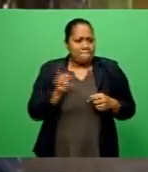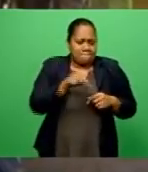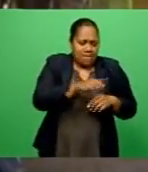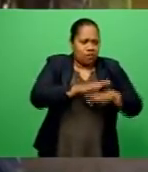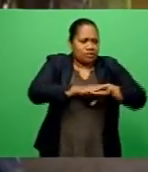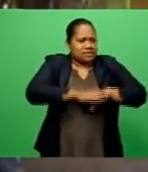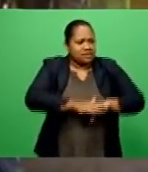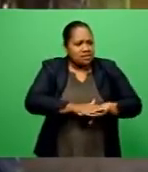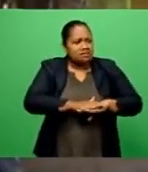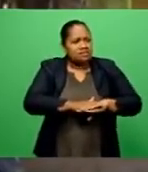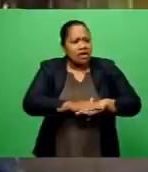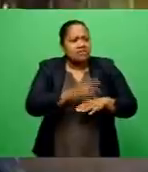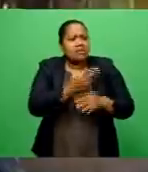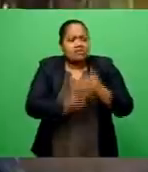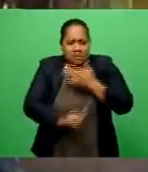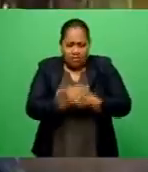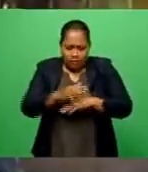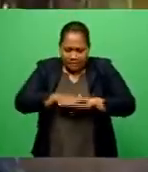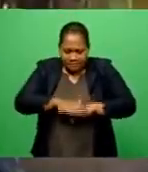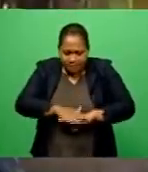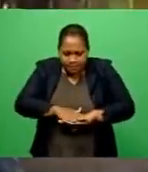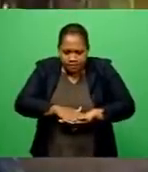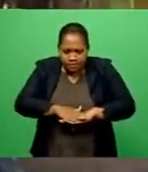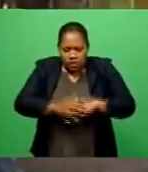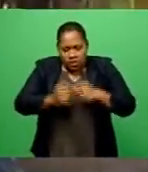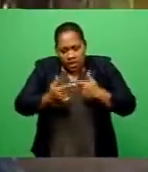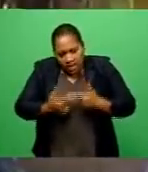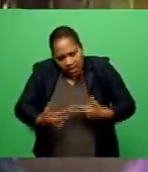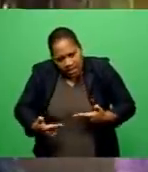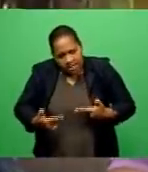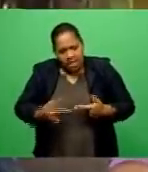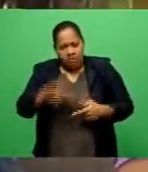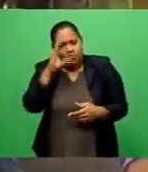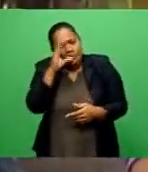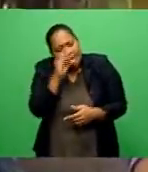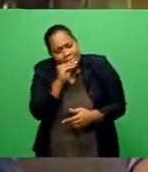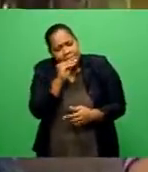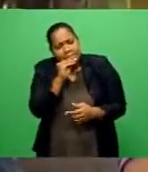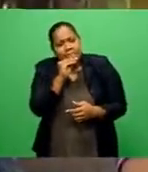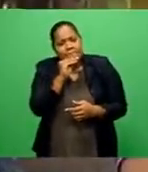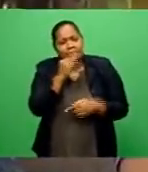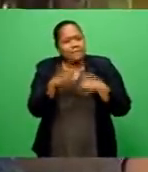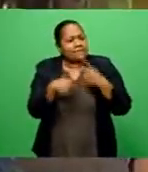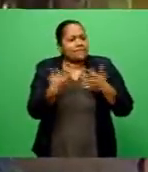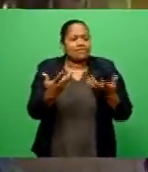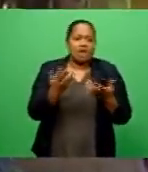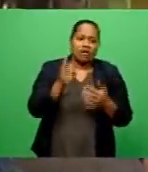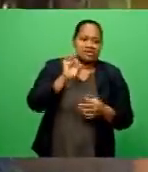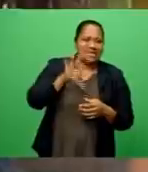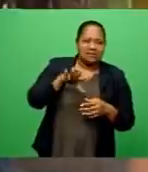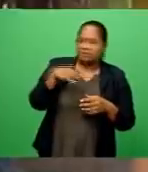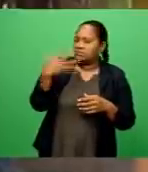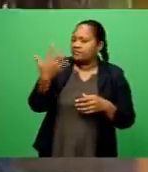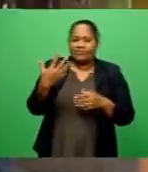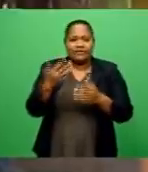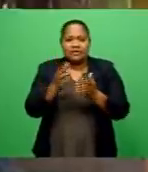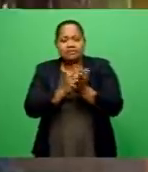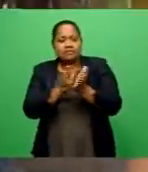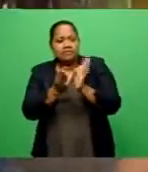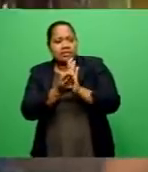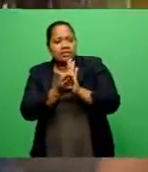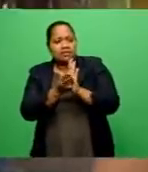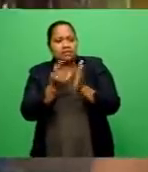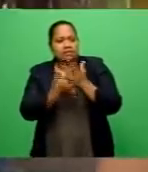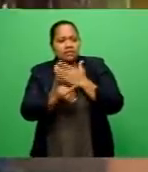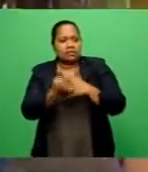the wind goes, then we sit down, we lie down, we sleep. About 10 or 15 minutes take us to